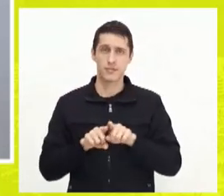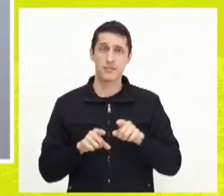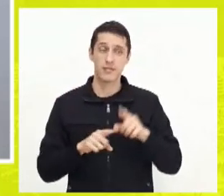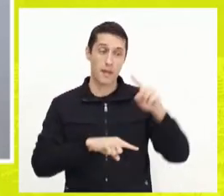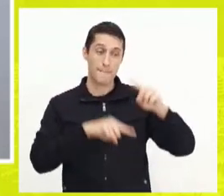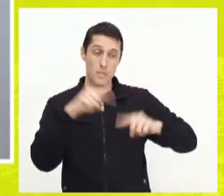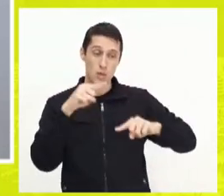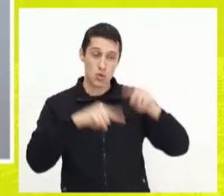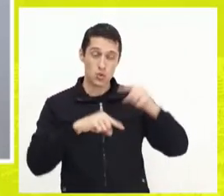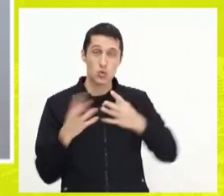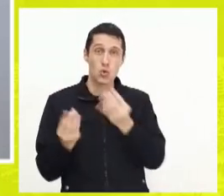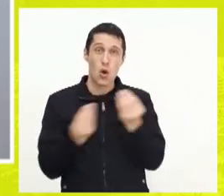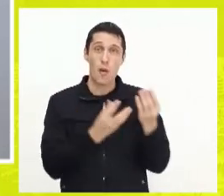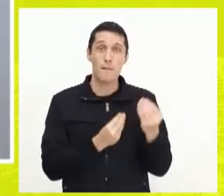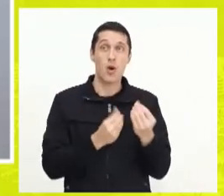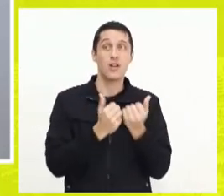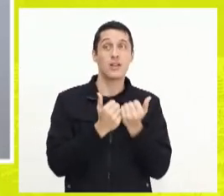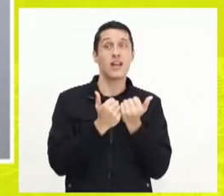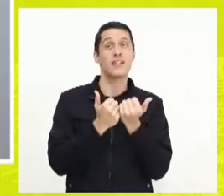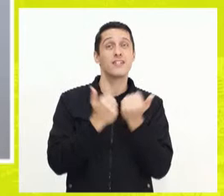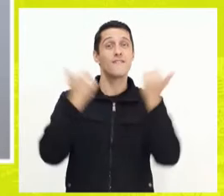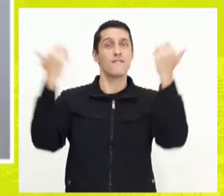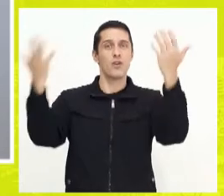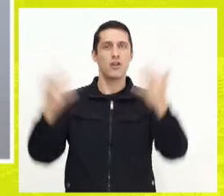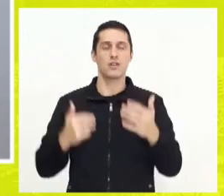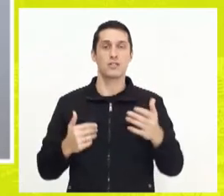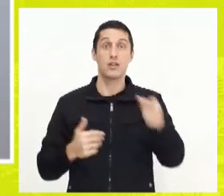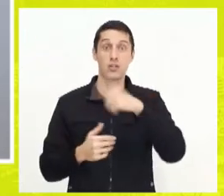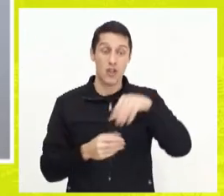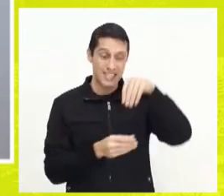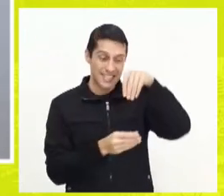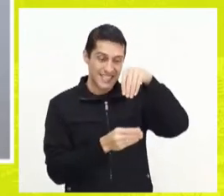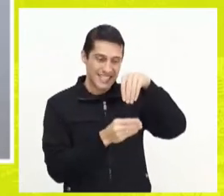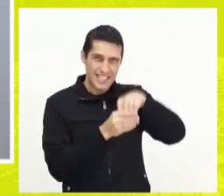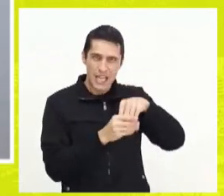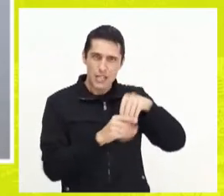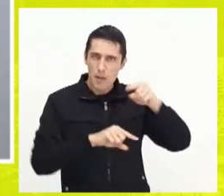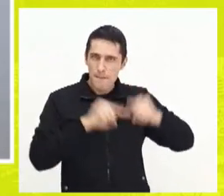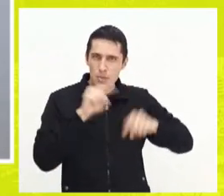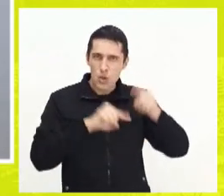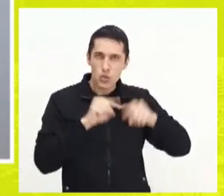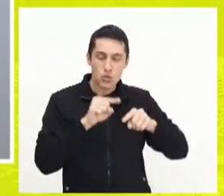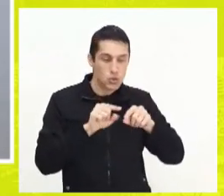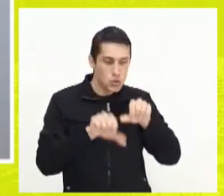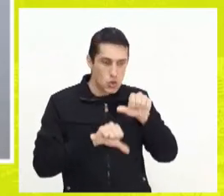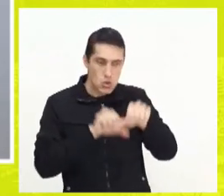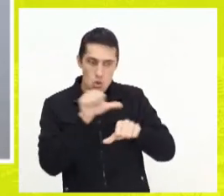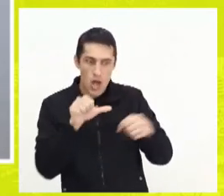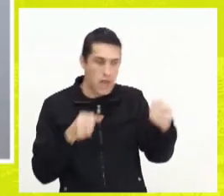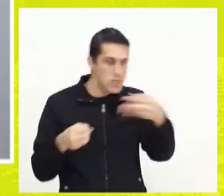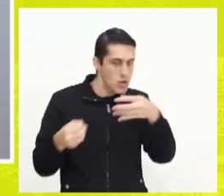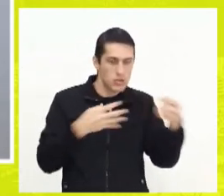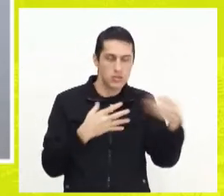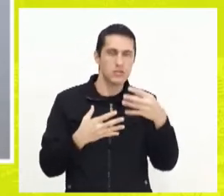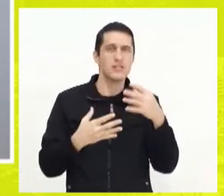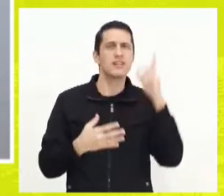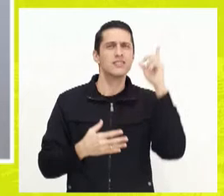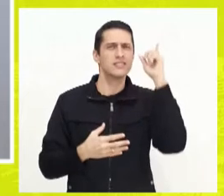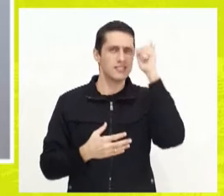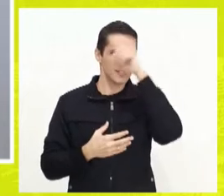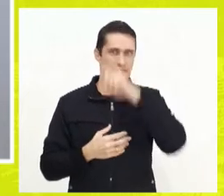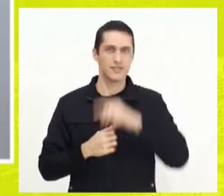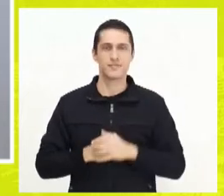lots of times we have difficulty to uh do innovations in the product i see